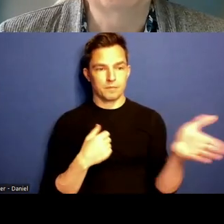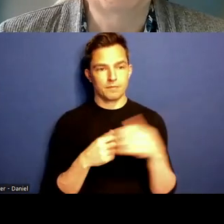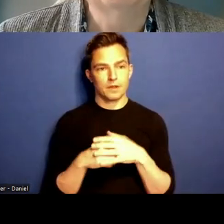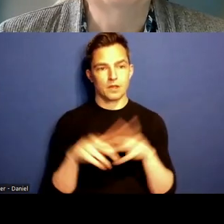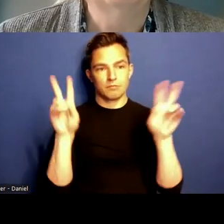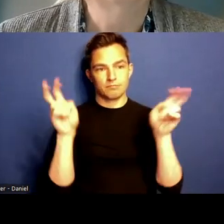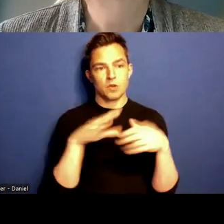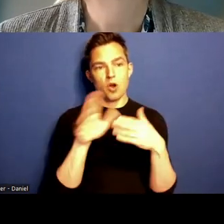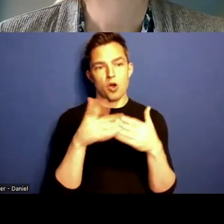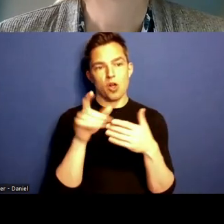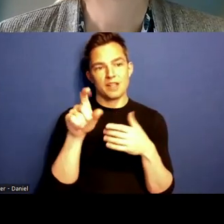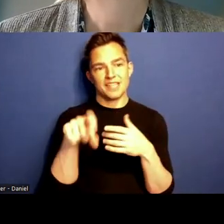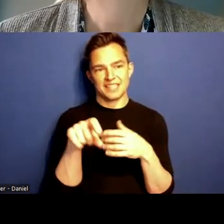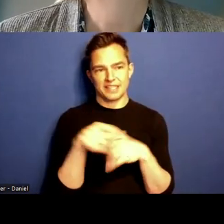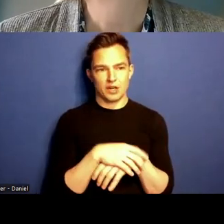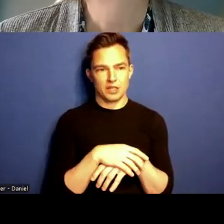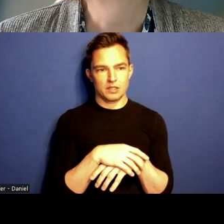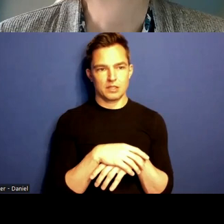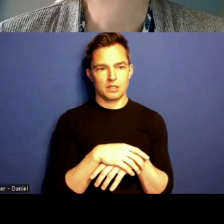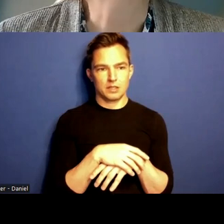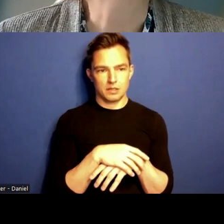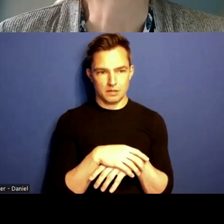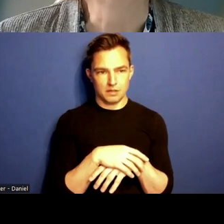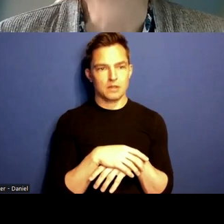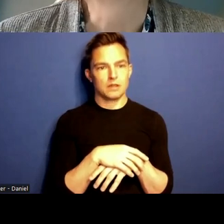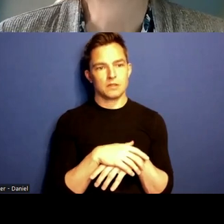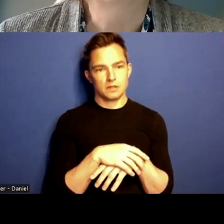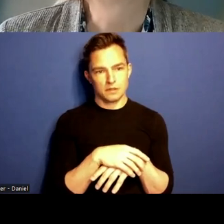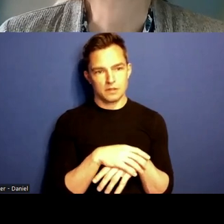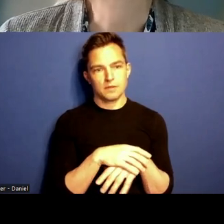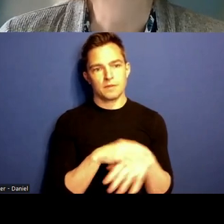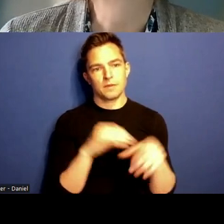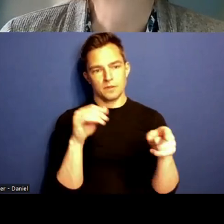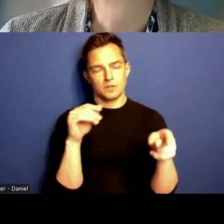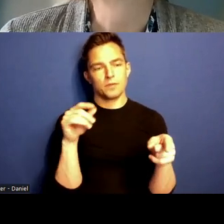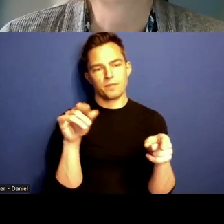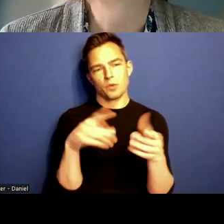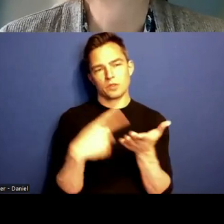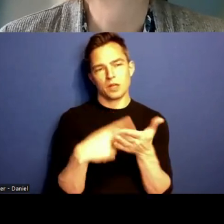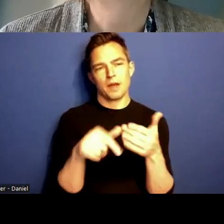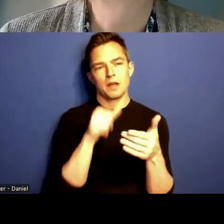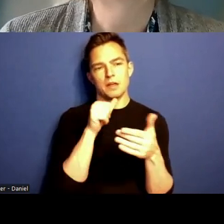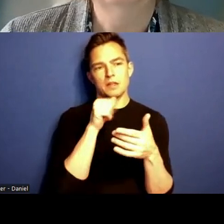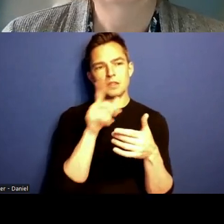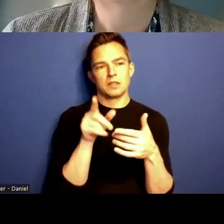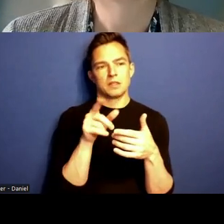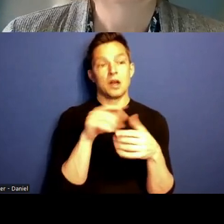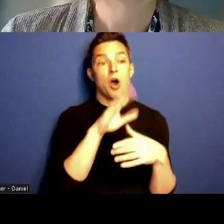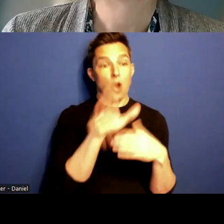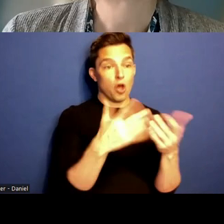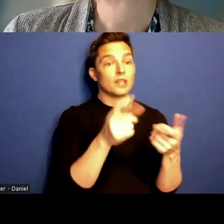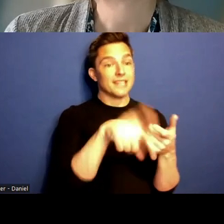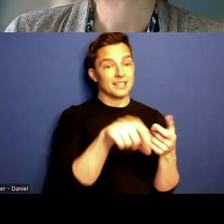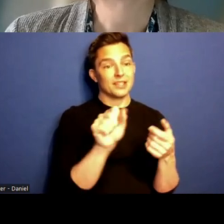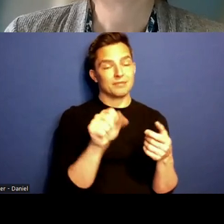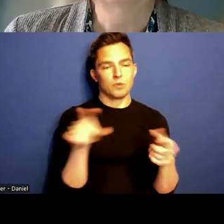all that are necessary. And that we'll talk about, in addition to all that's necessary,